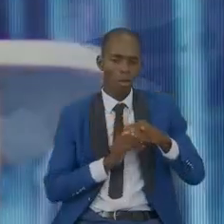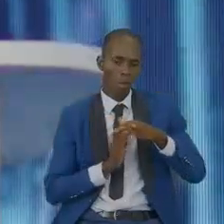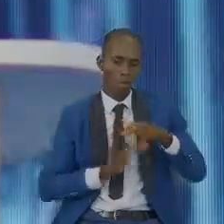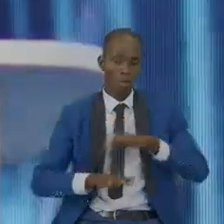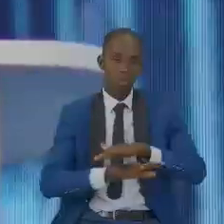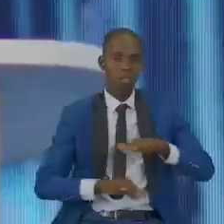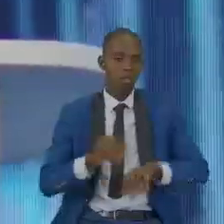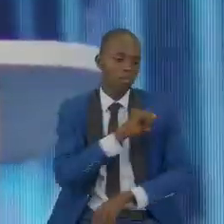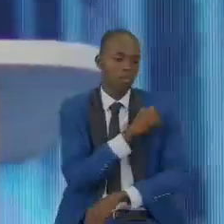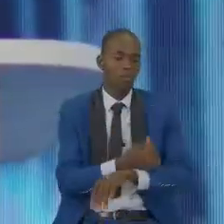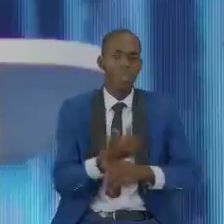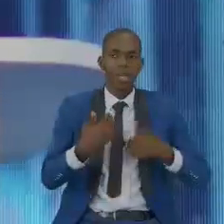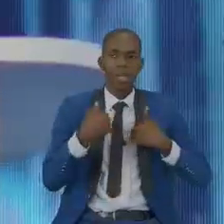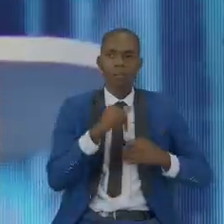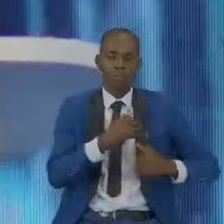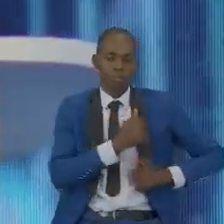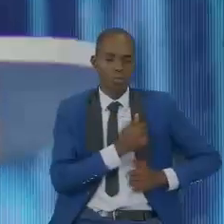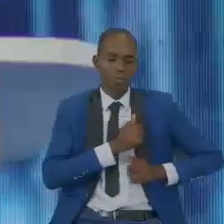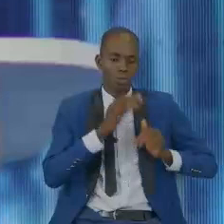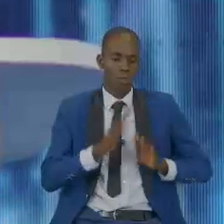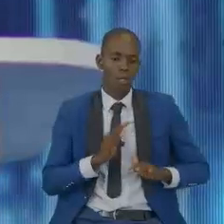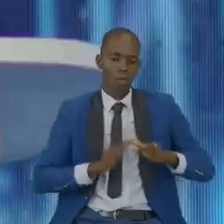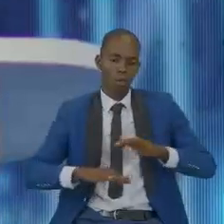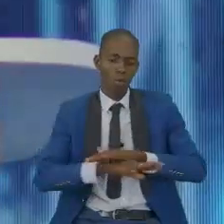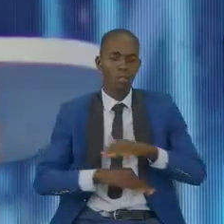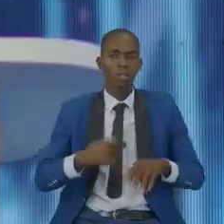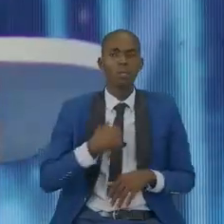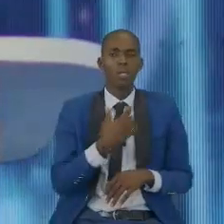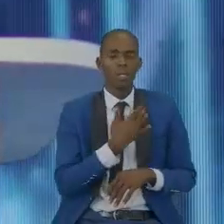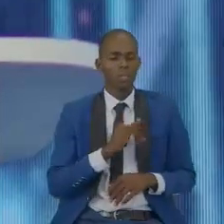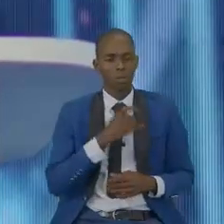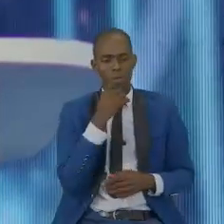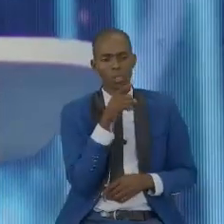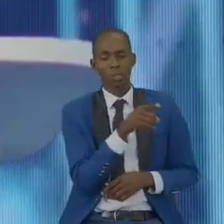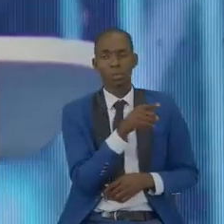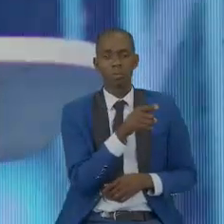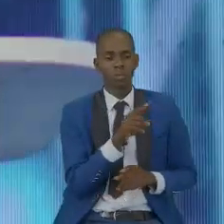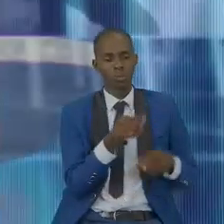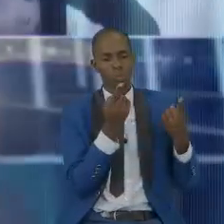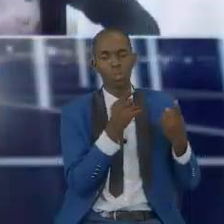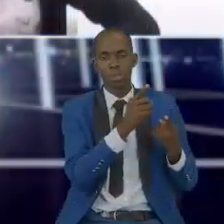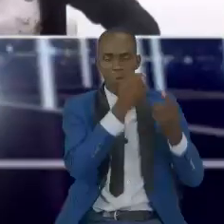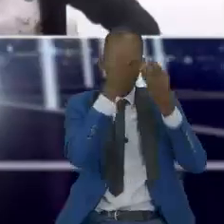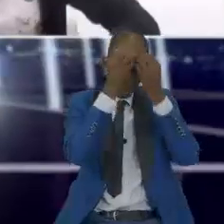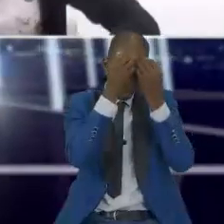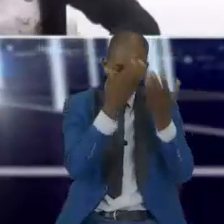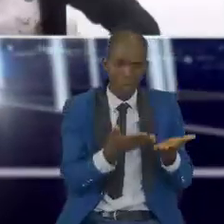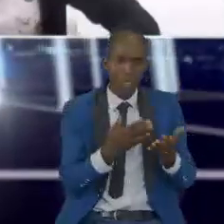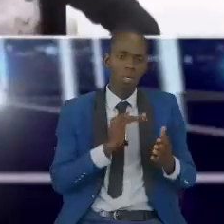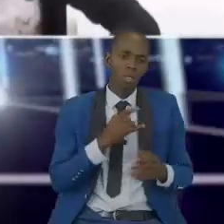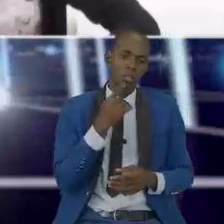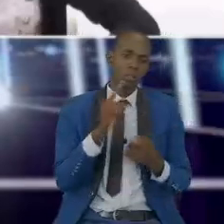having soldiers under me. And I say to this man, go, and he goeth. And to